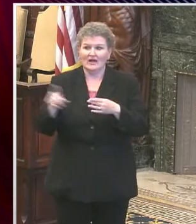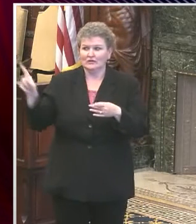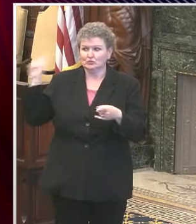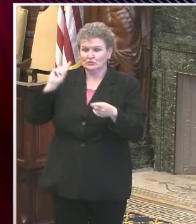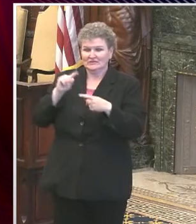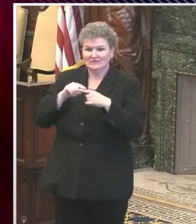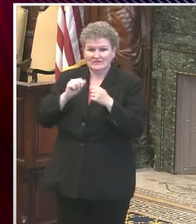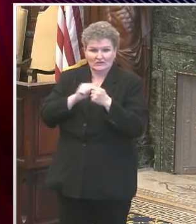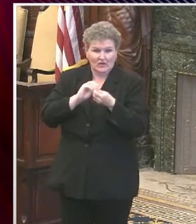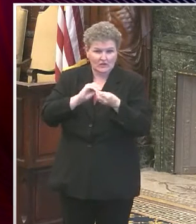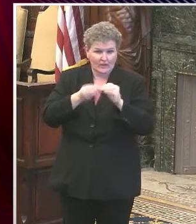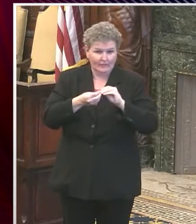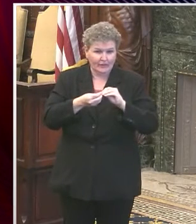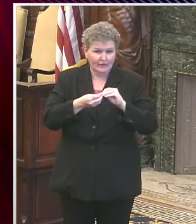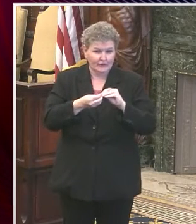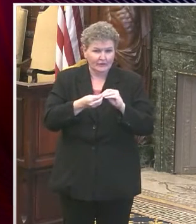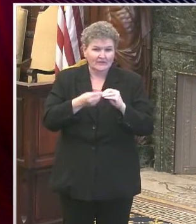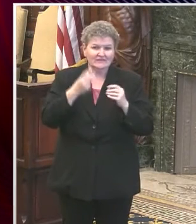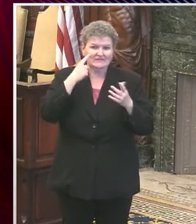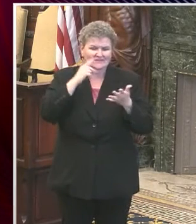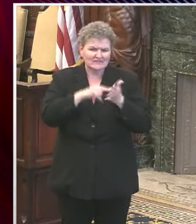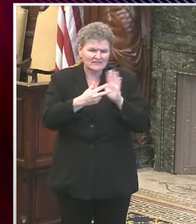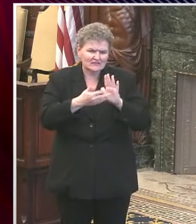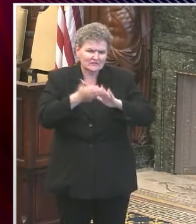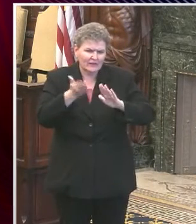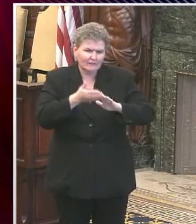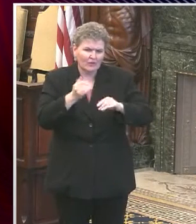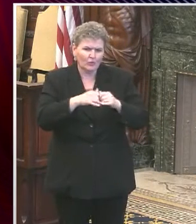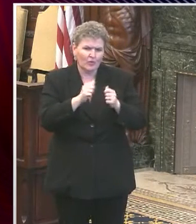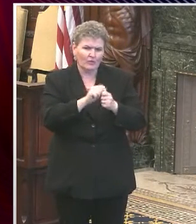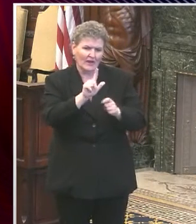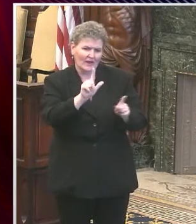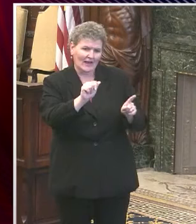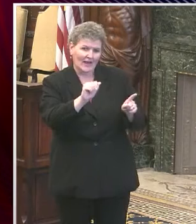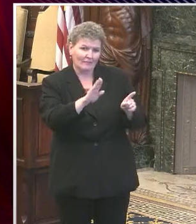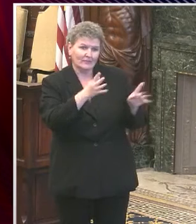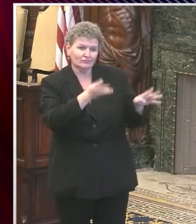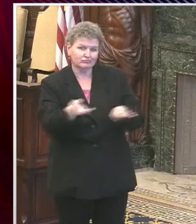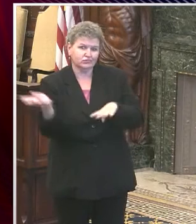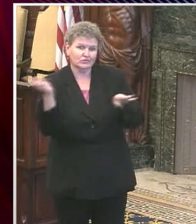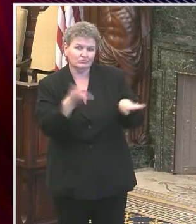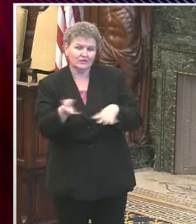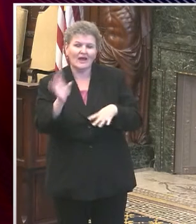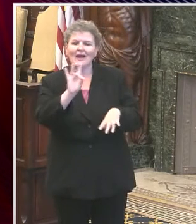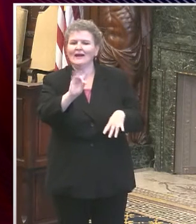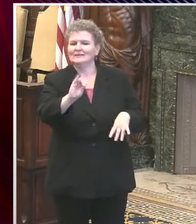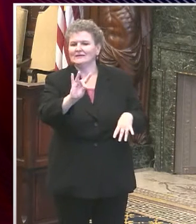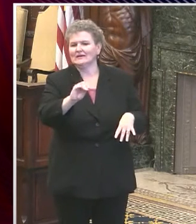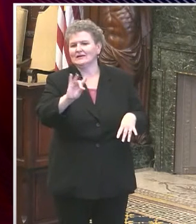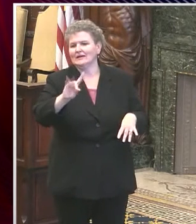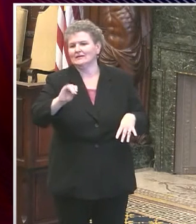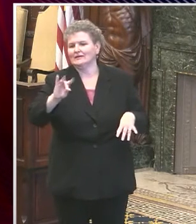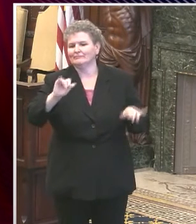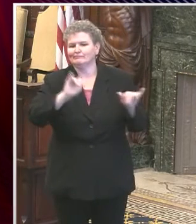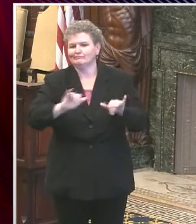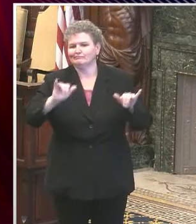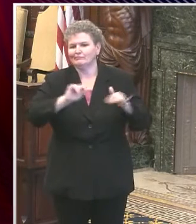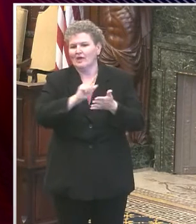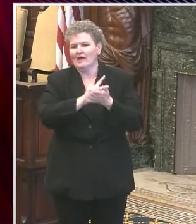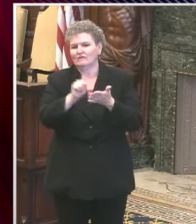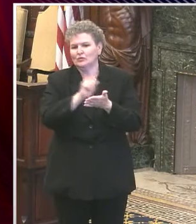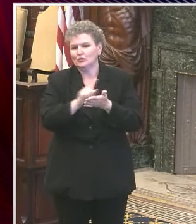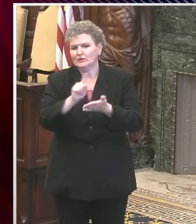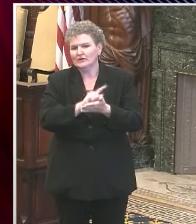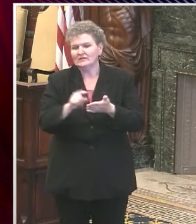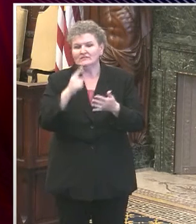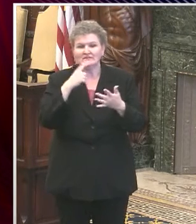the date in which the test was run in the laboratory, we averaged 80 cases per day. And of those who were tested,